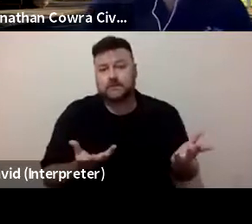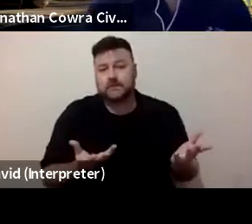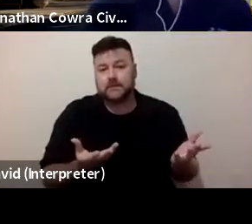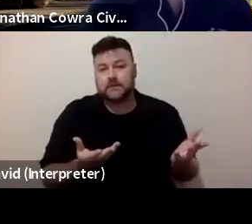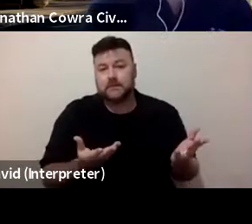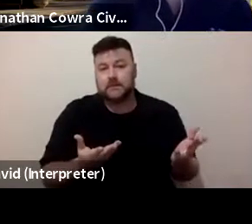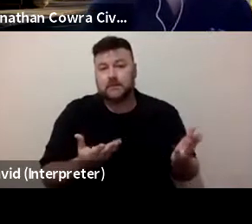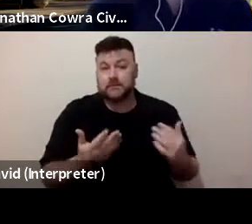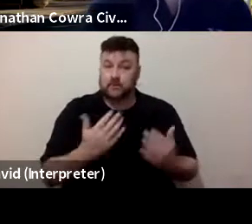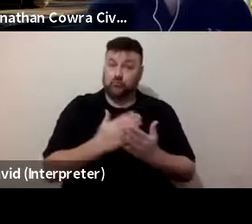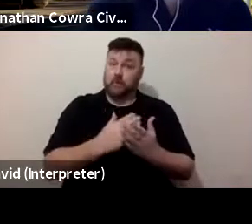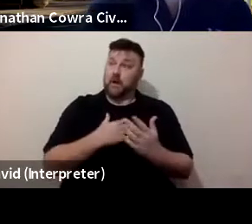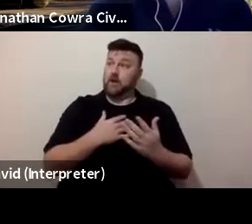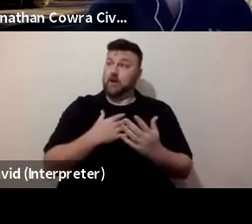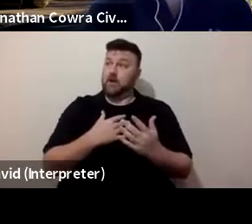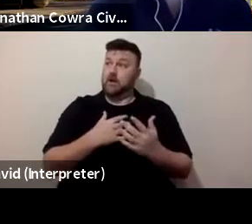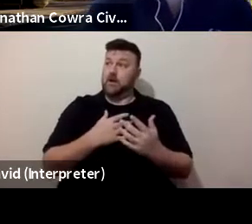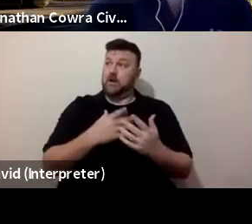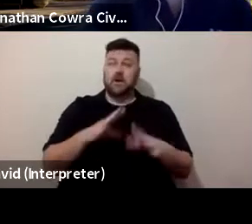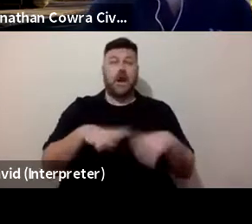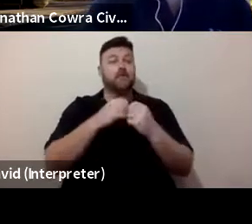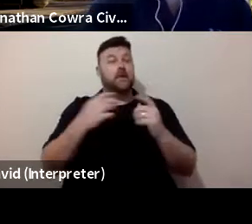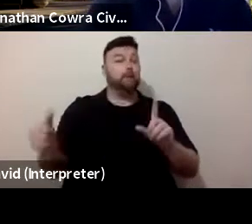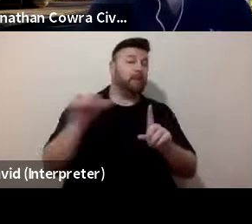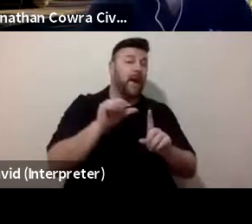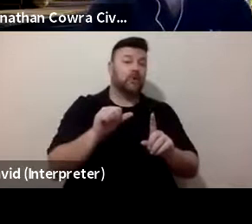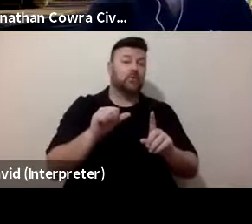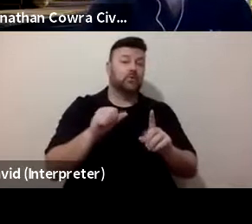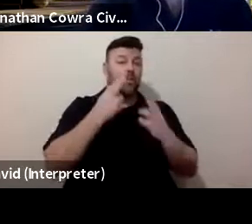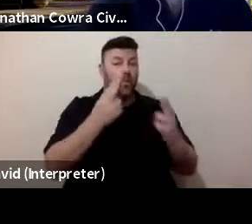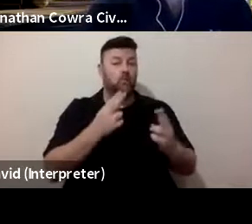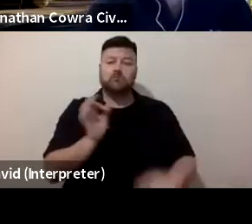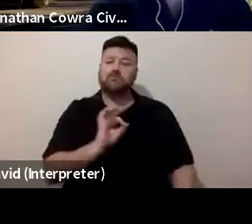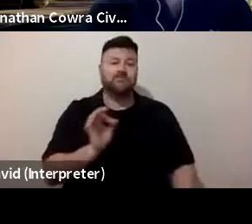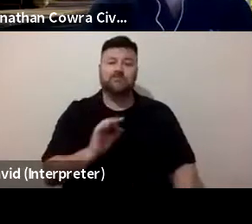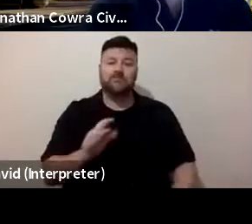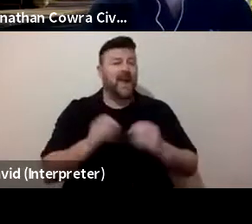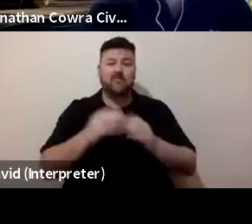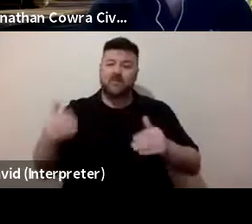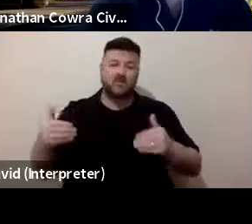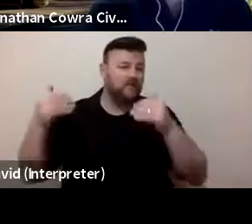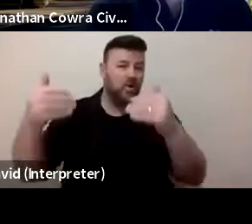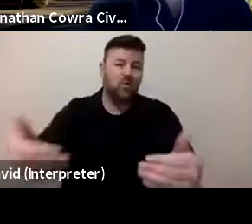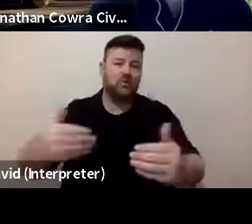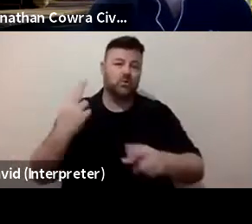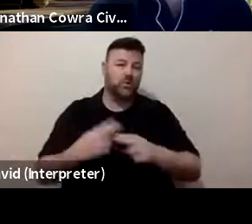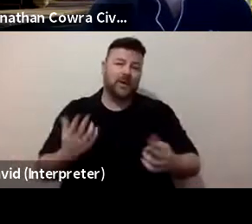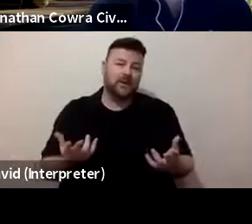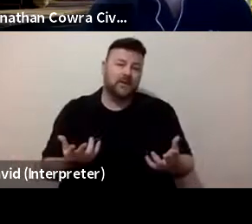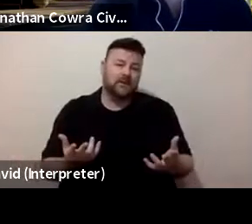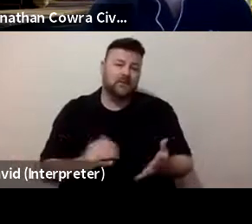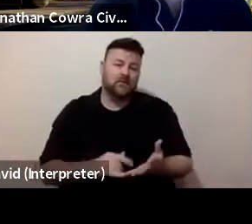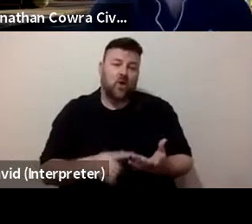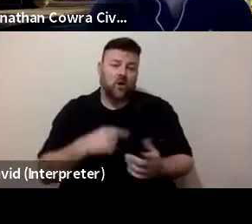a real return to normal. Like these moments in time push everything forward. You know, we don't go backwards. Time only goes forward.